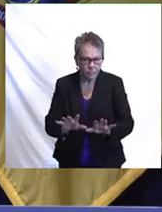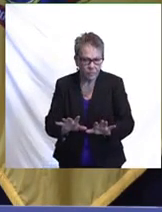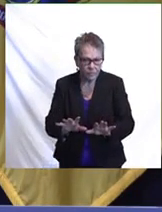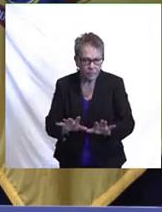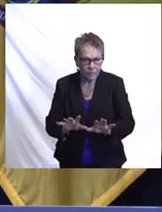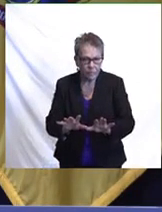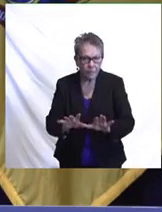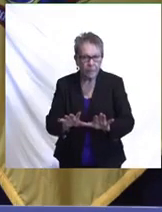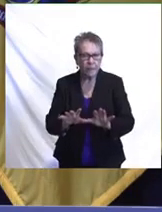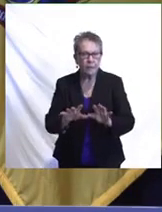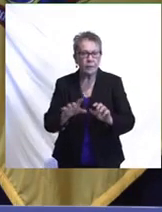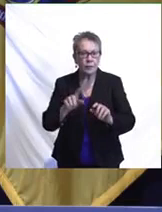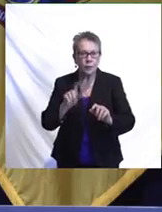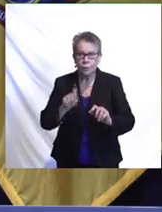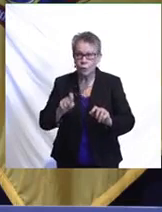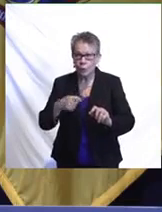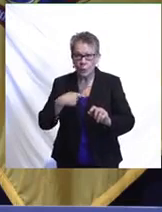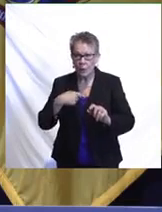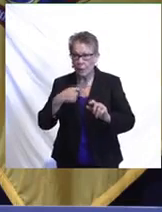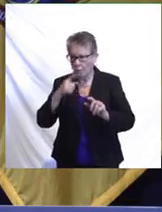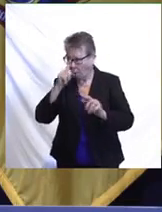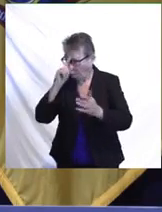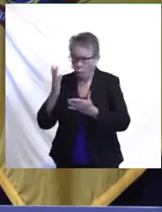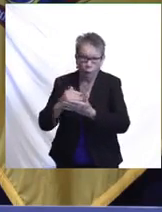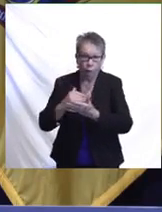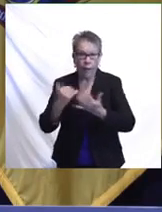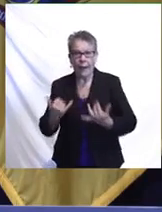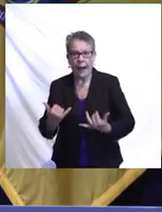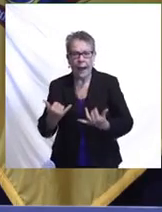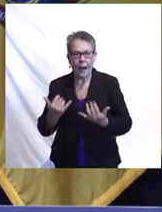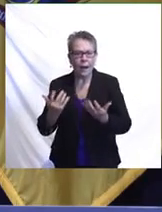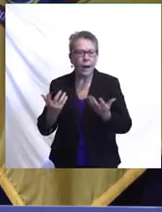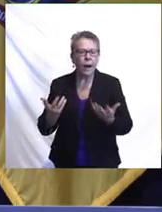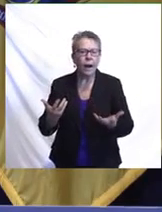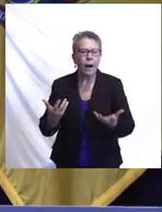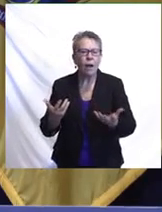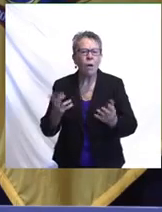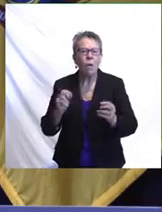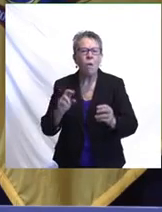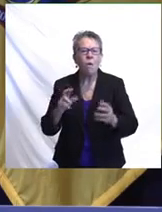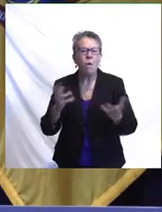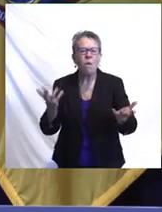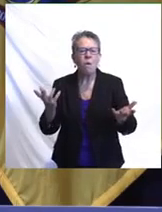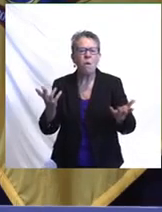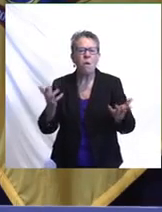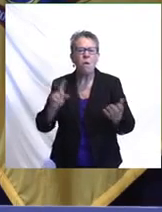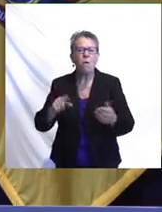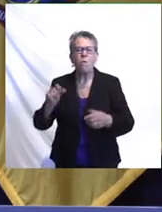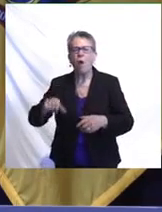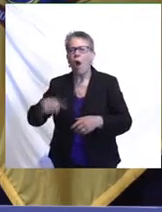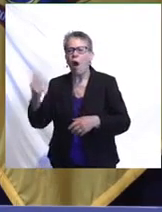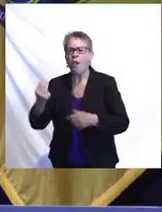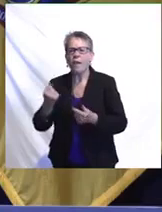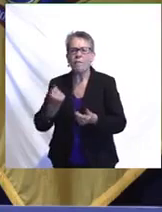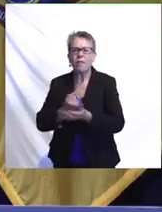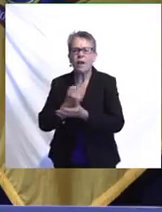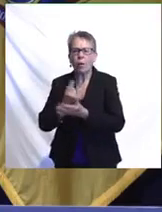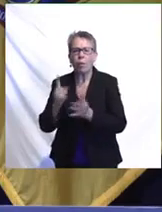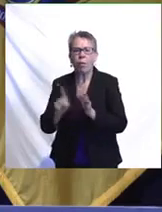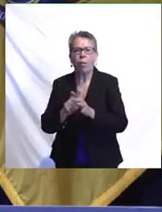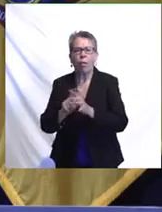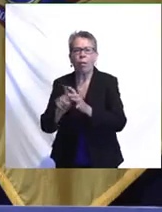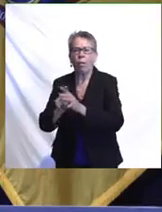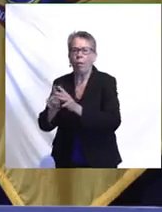kind of scenario where there will be other variants besides the Omicron or Omicron